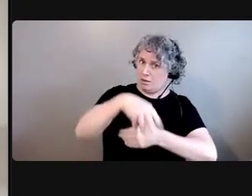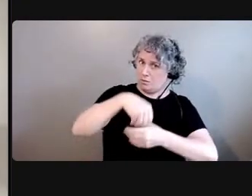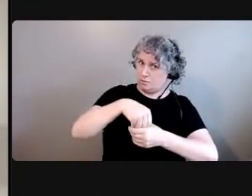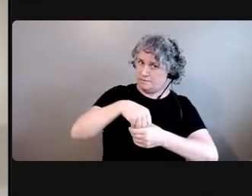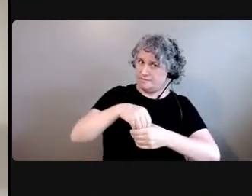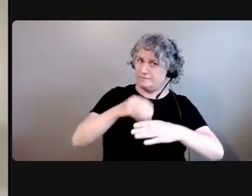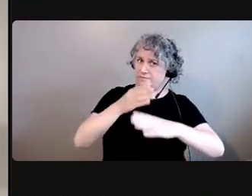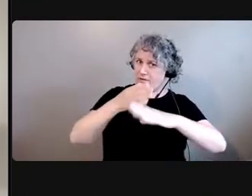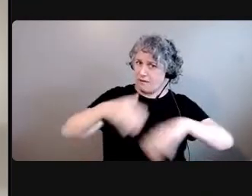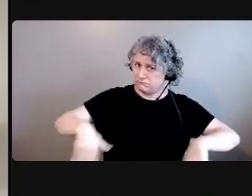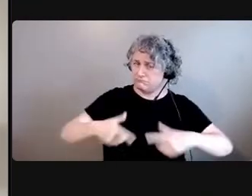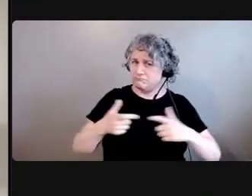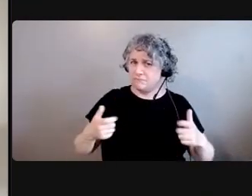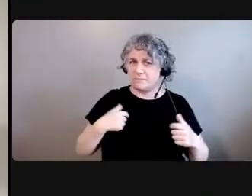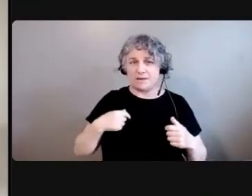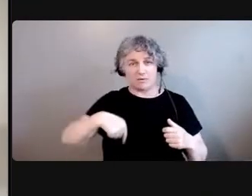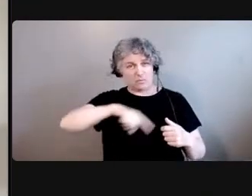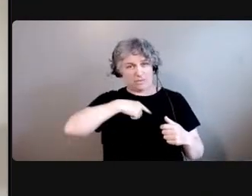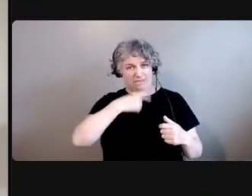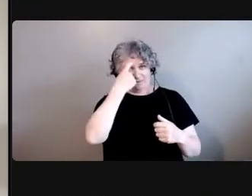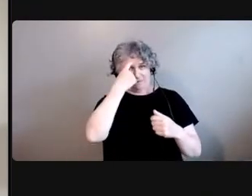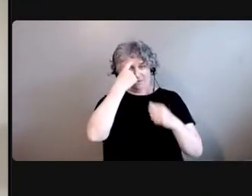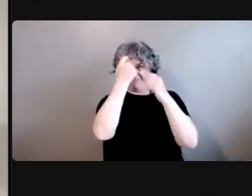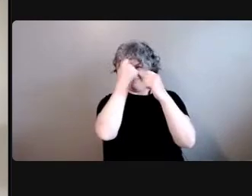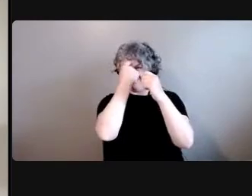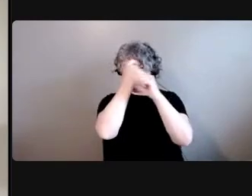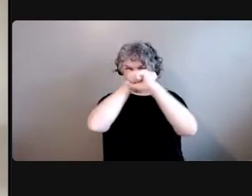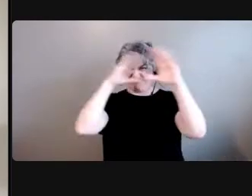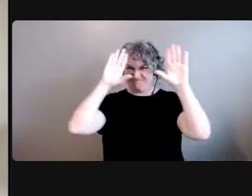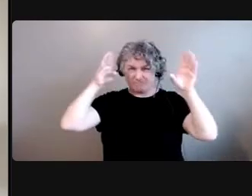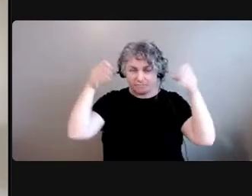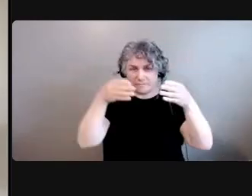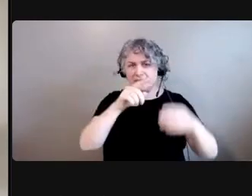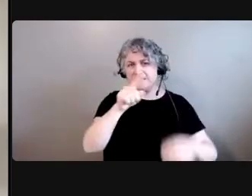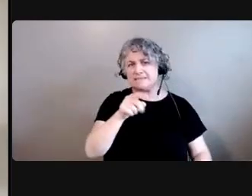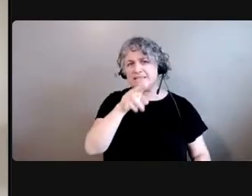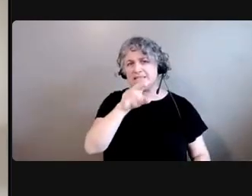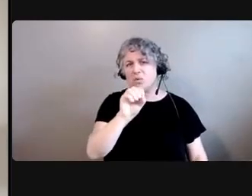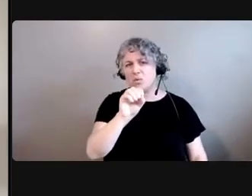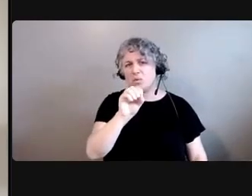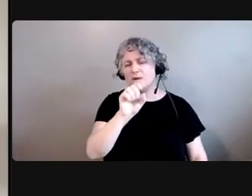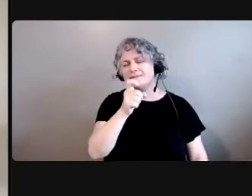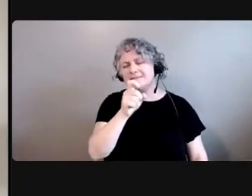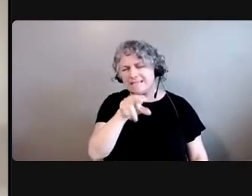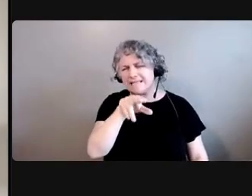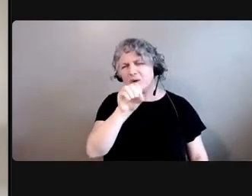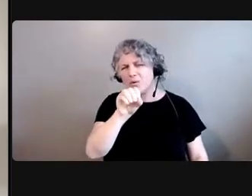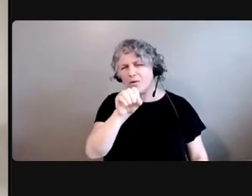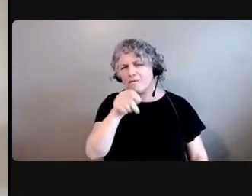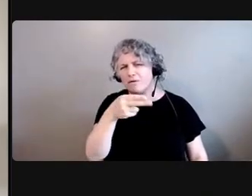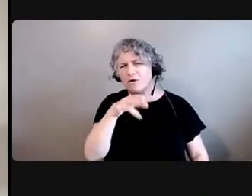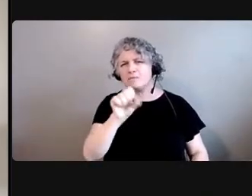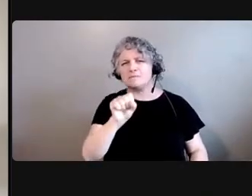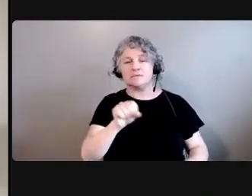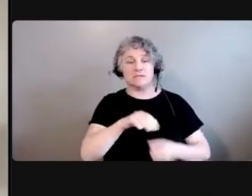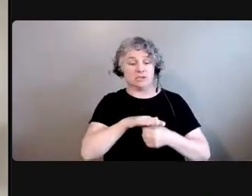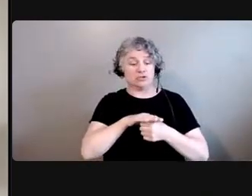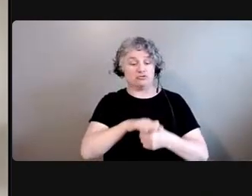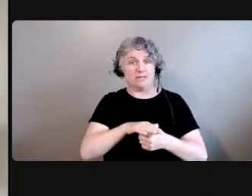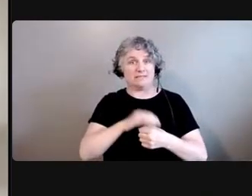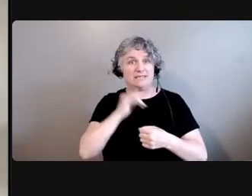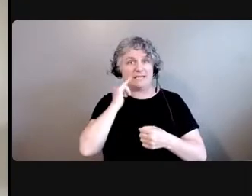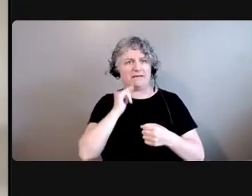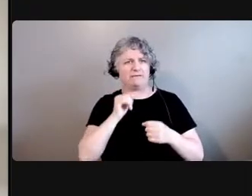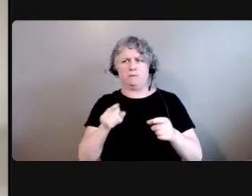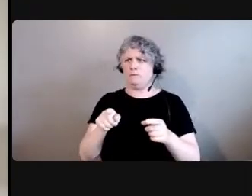neurologically, we're actually all xenophobes. We react by experiencing stress when we encounter people who are not part of